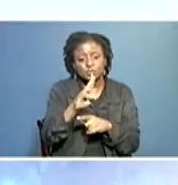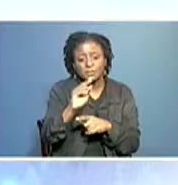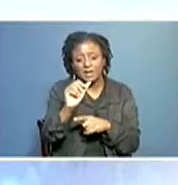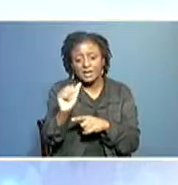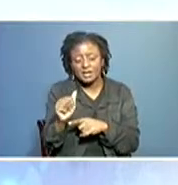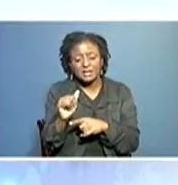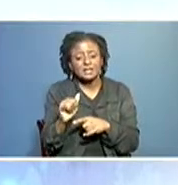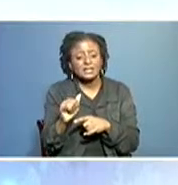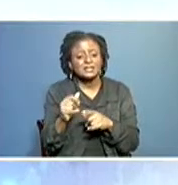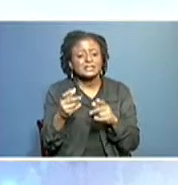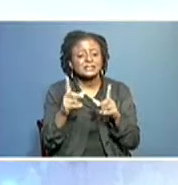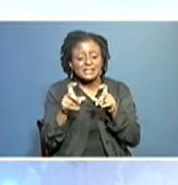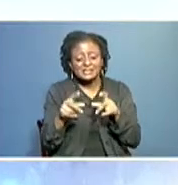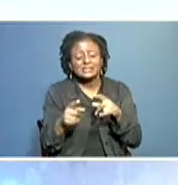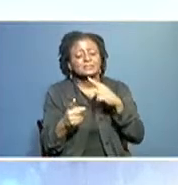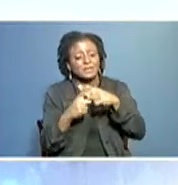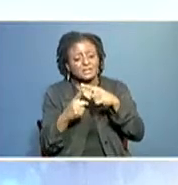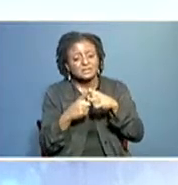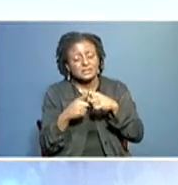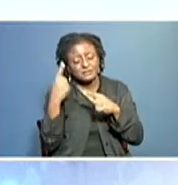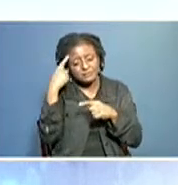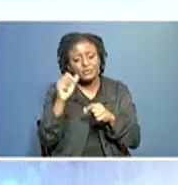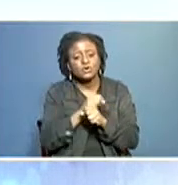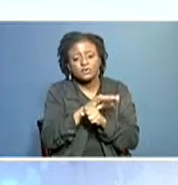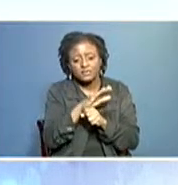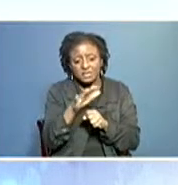for COVID-19.